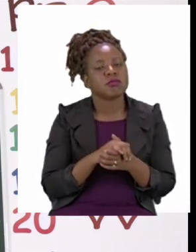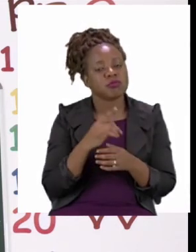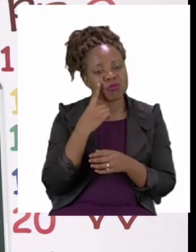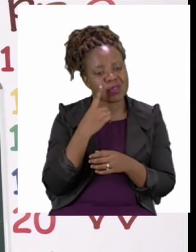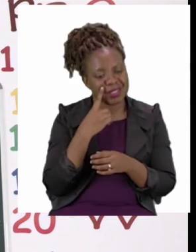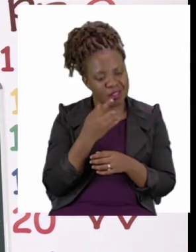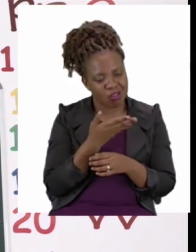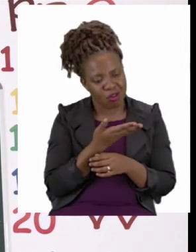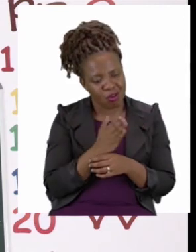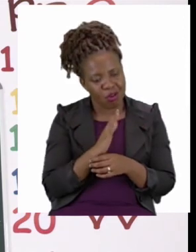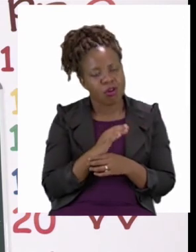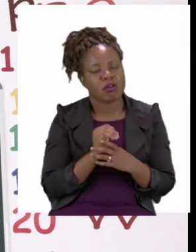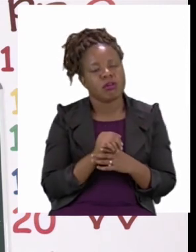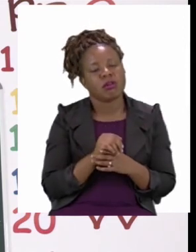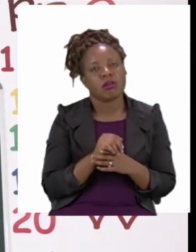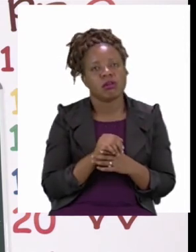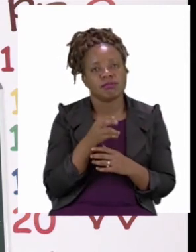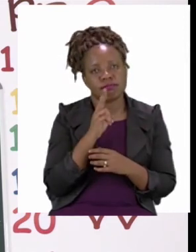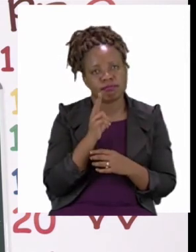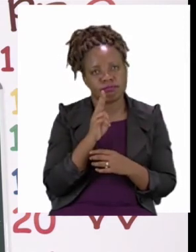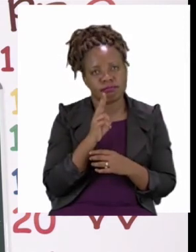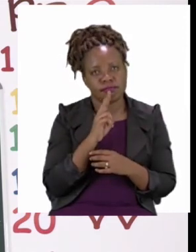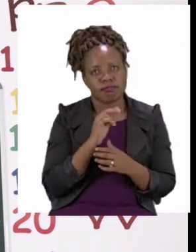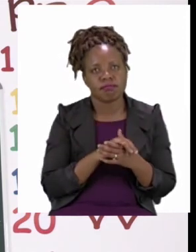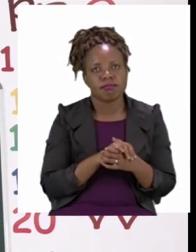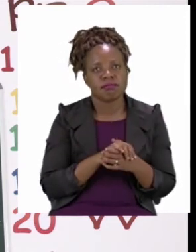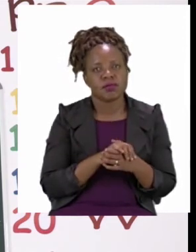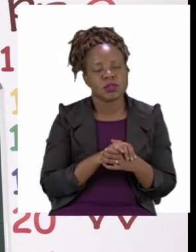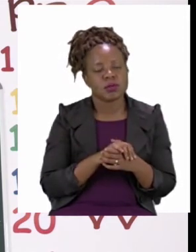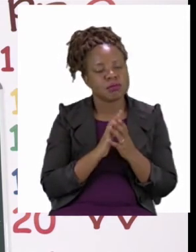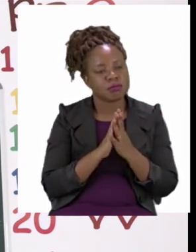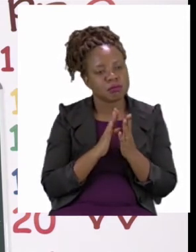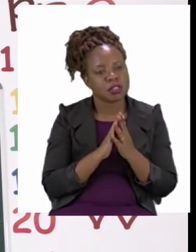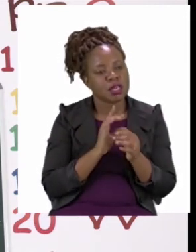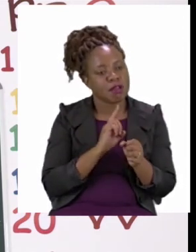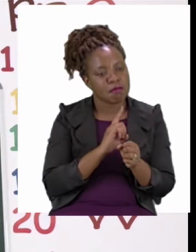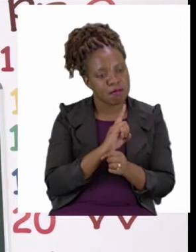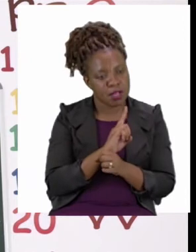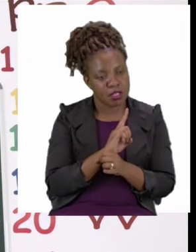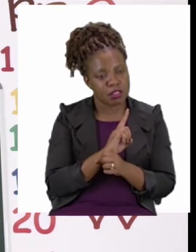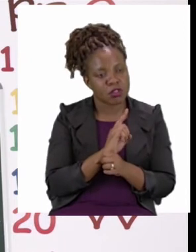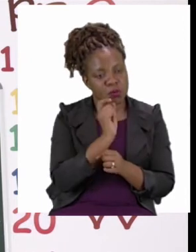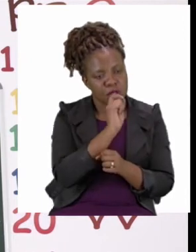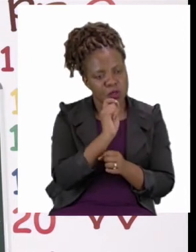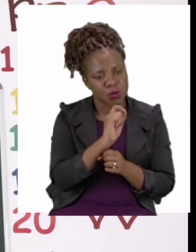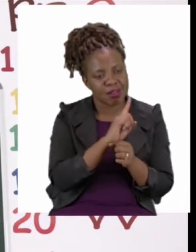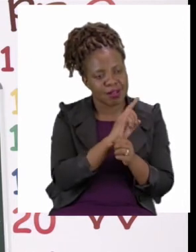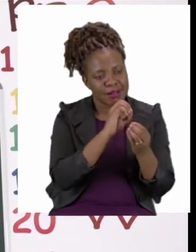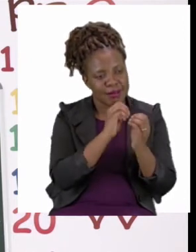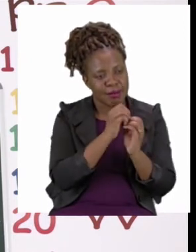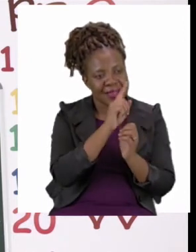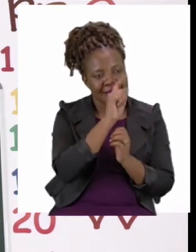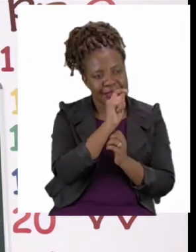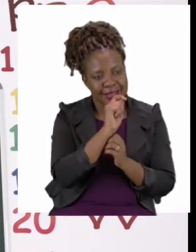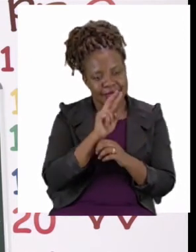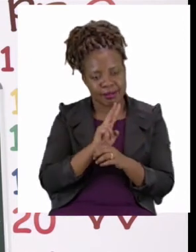go. Make sure you put your tens and units on top of the digits so that you can help yourself when you